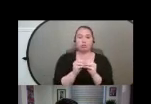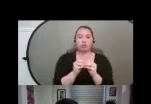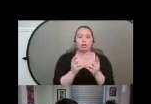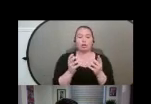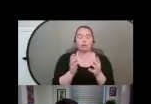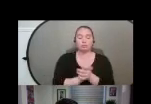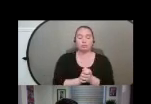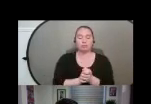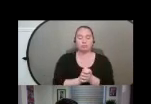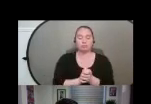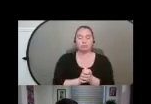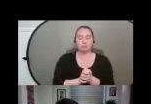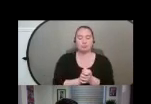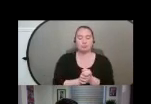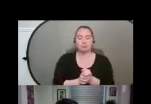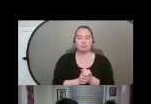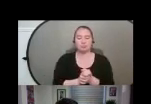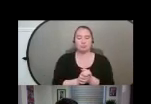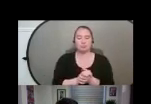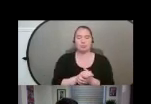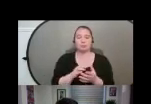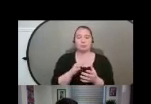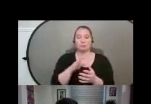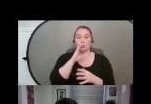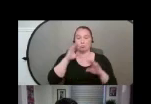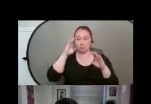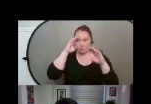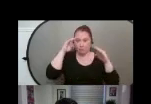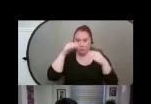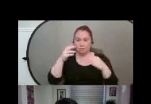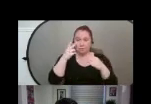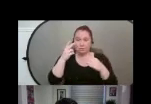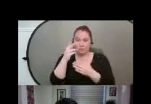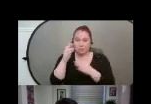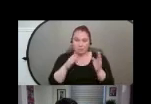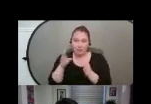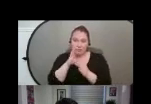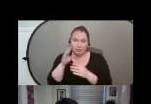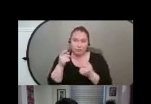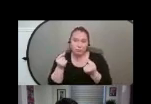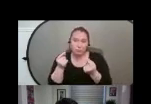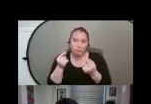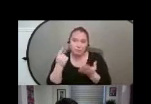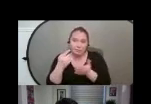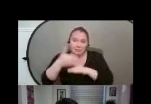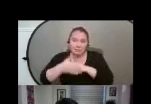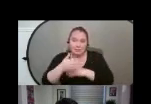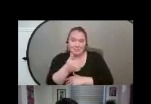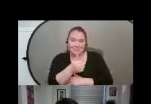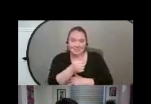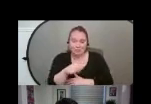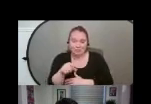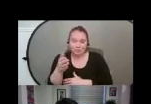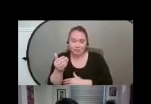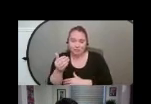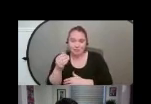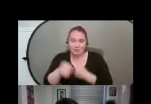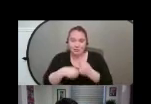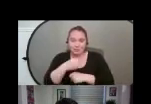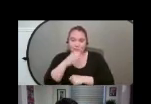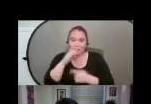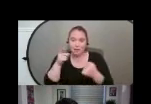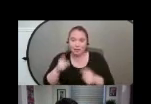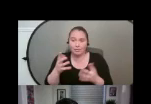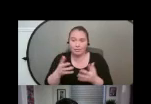trying to wrap up the facility master plan focus about where is it that we want to be in the next 10 to 15 years